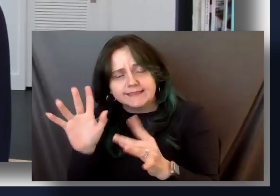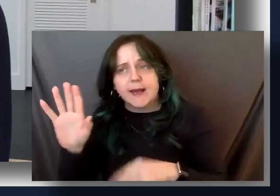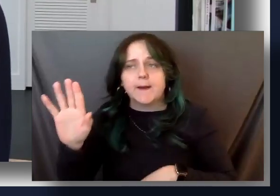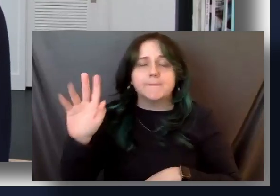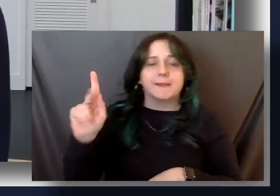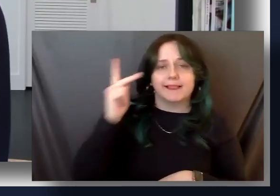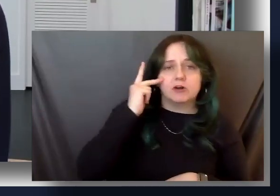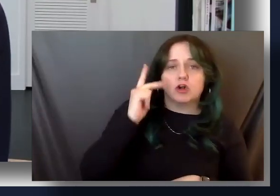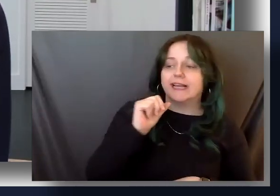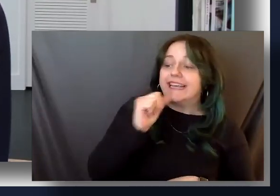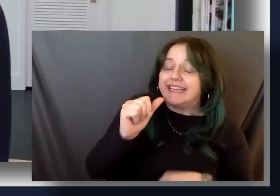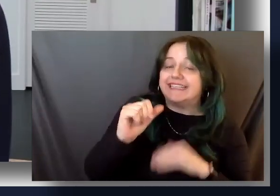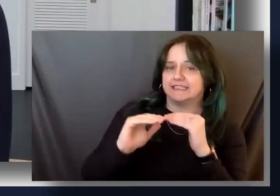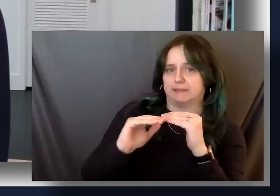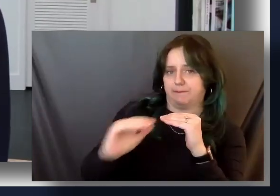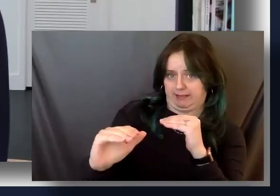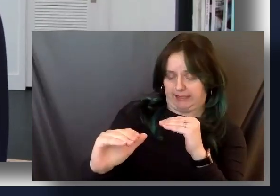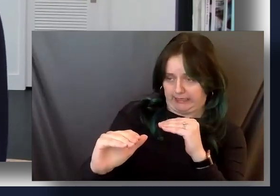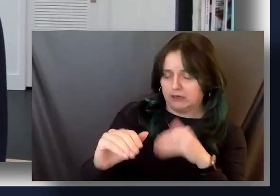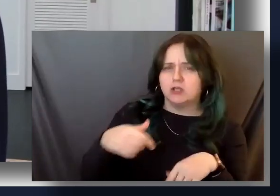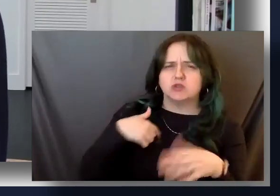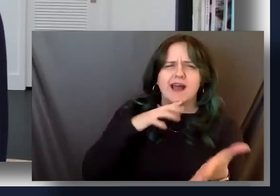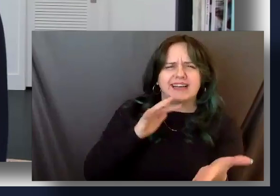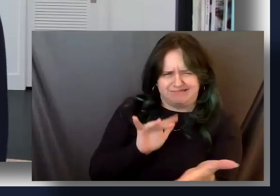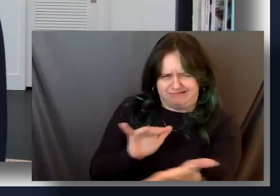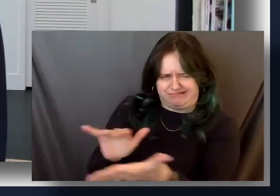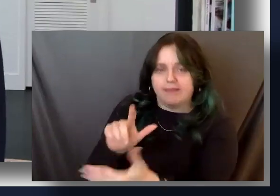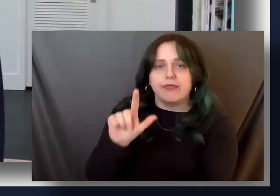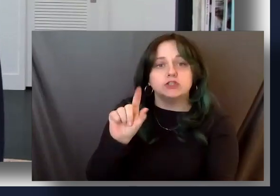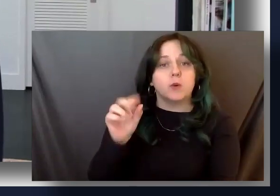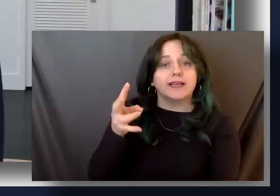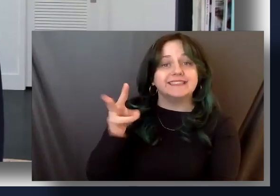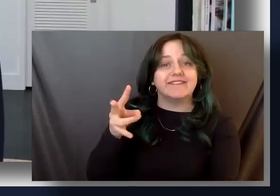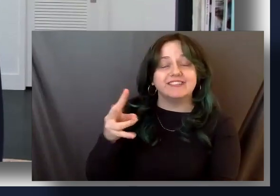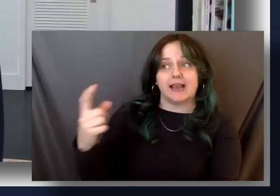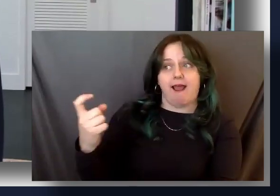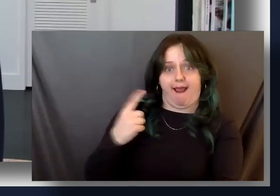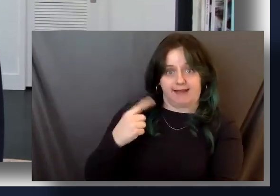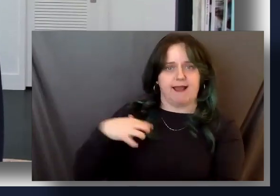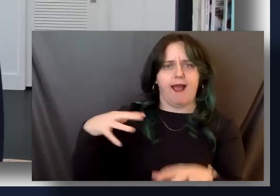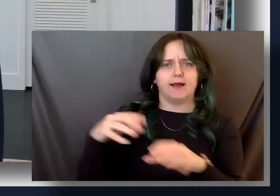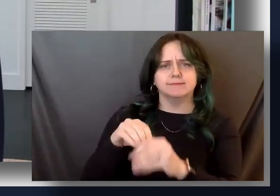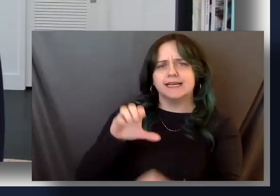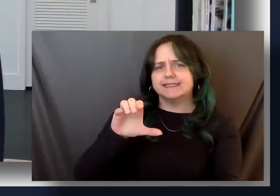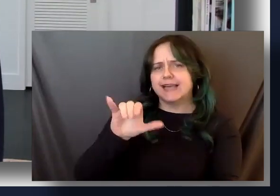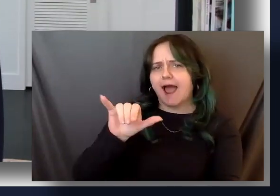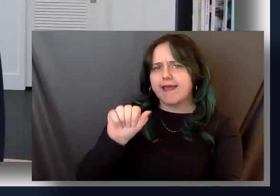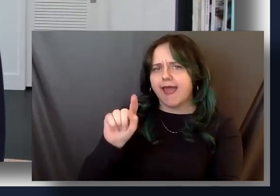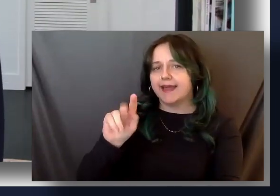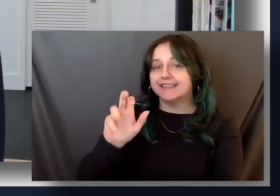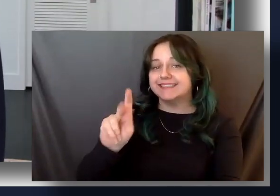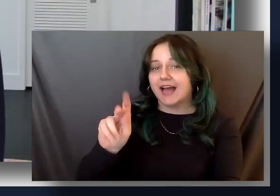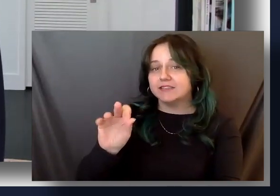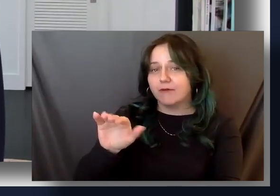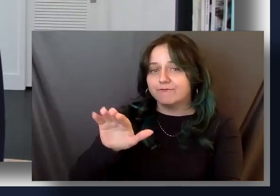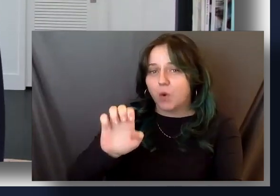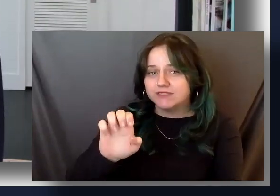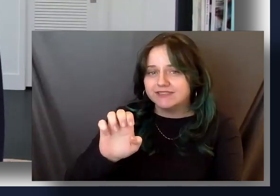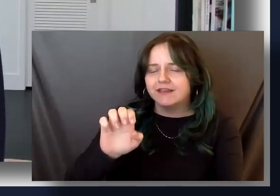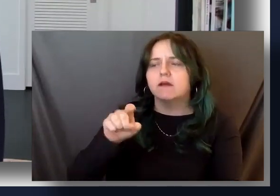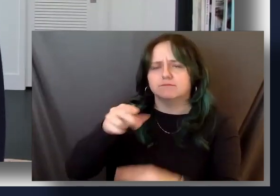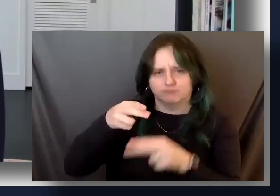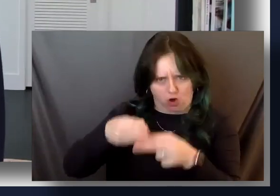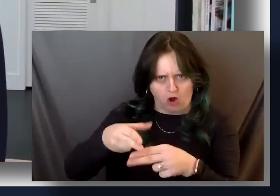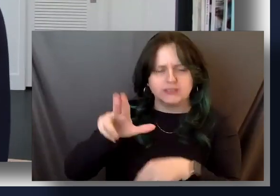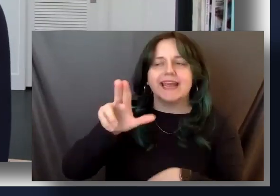political instability. And in 2017, I was asked to serve on a task force run by the CIA called the Political Instability